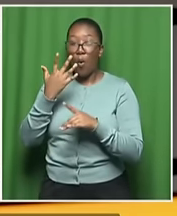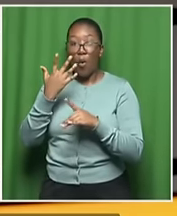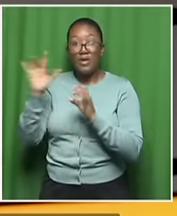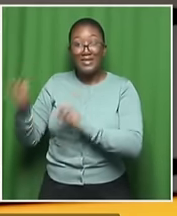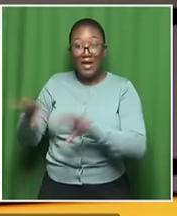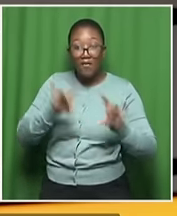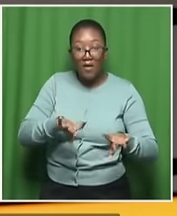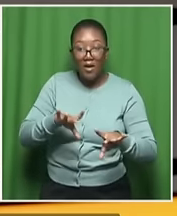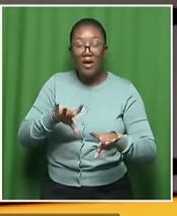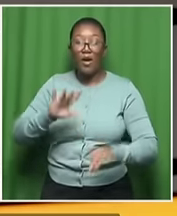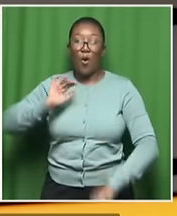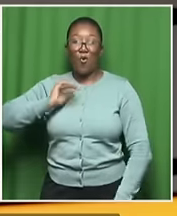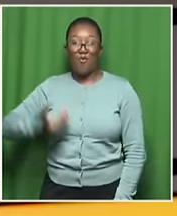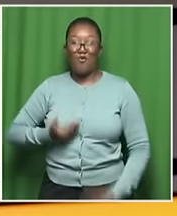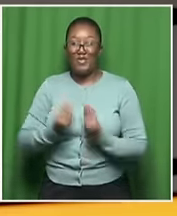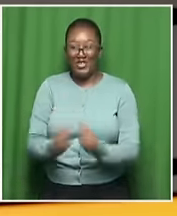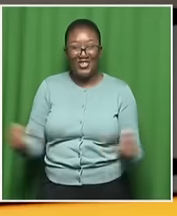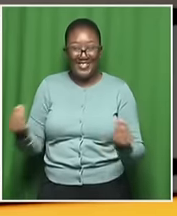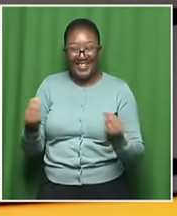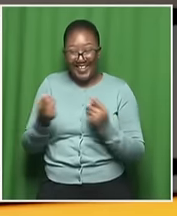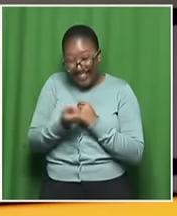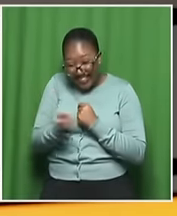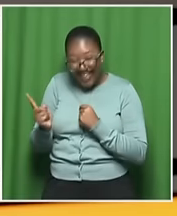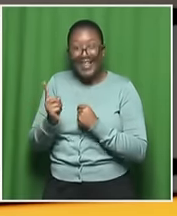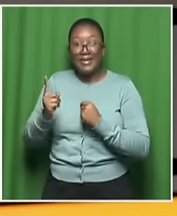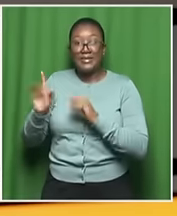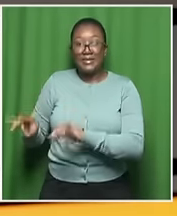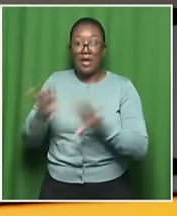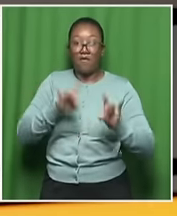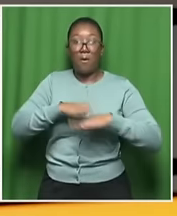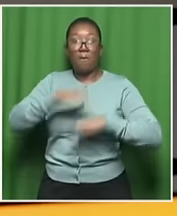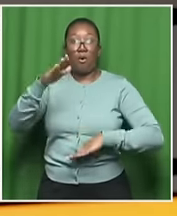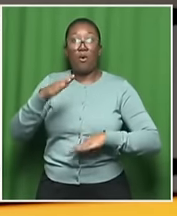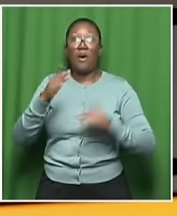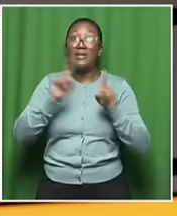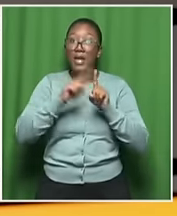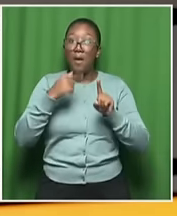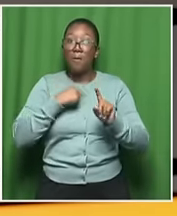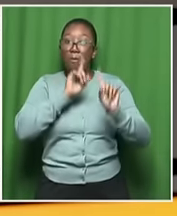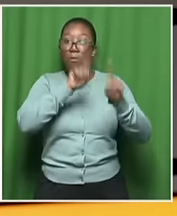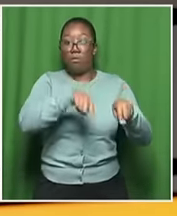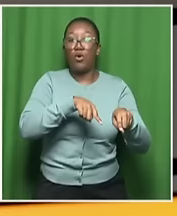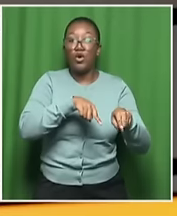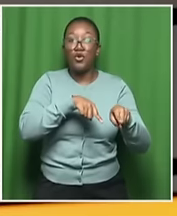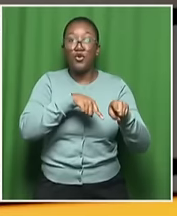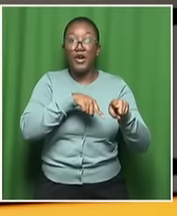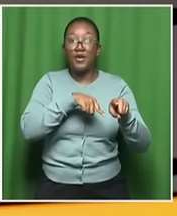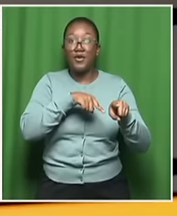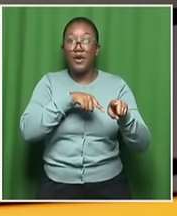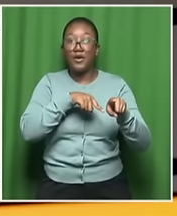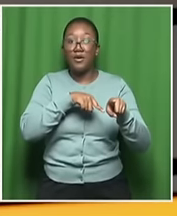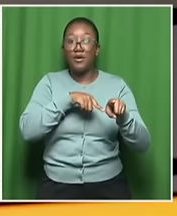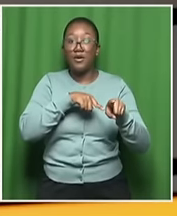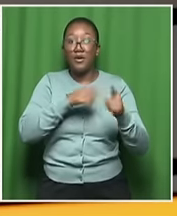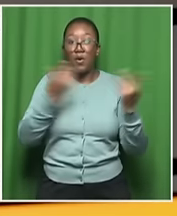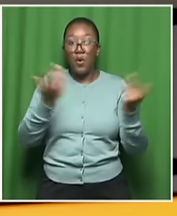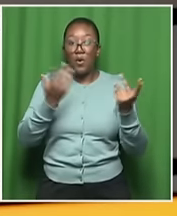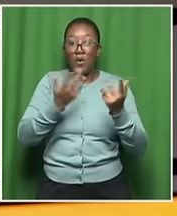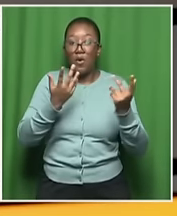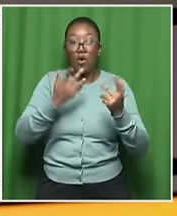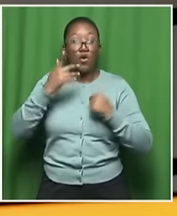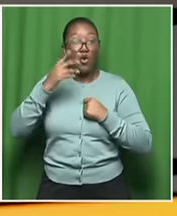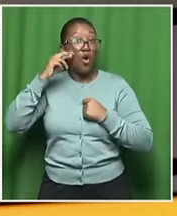and the children. And that is what is happening. We can also go to the Ukraine situation, where the aggressor